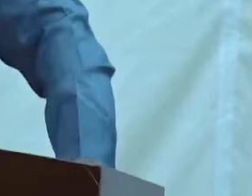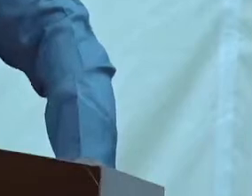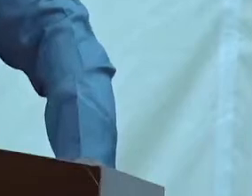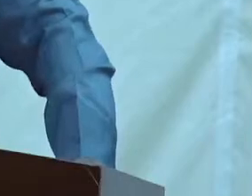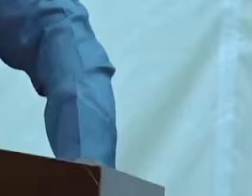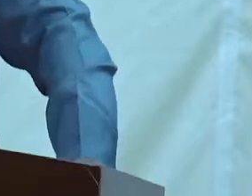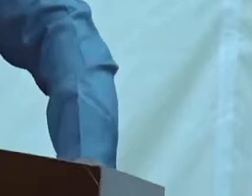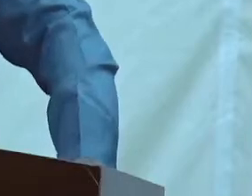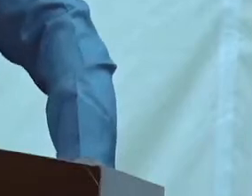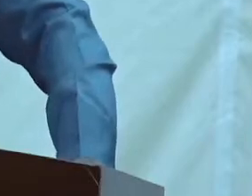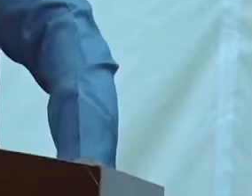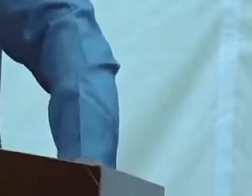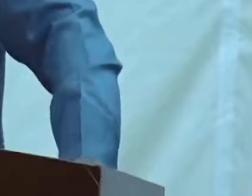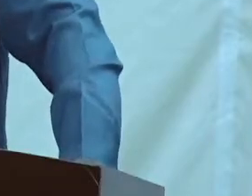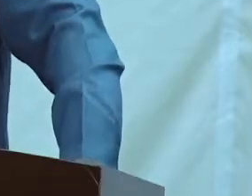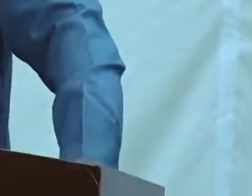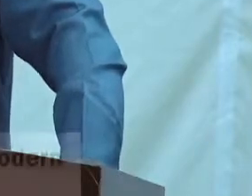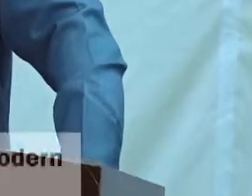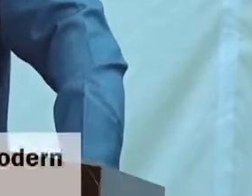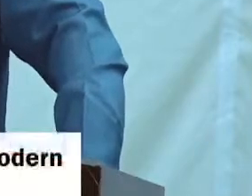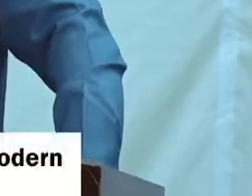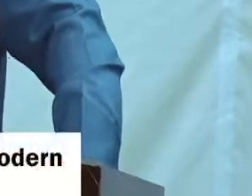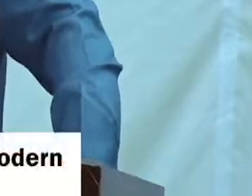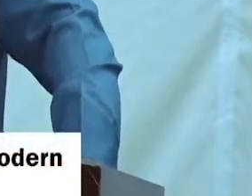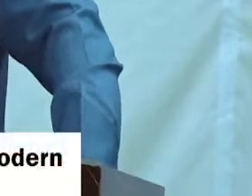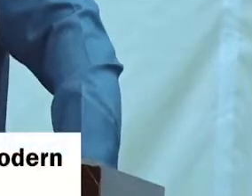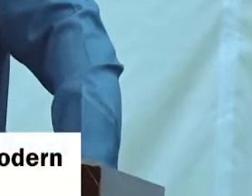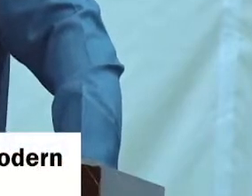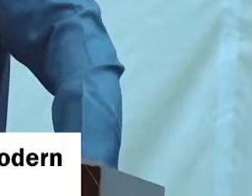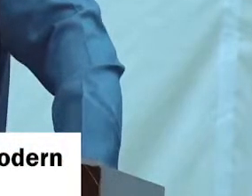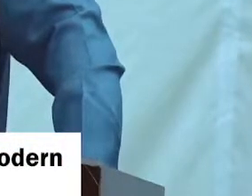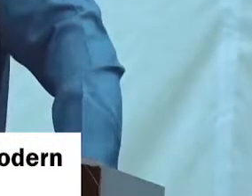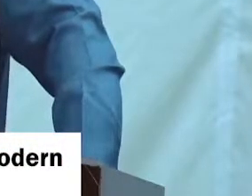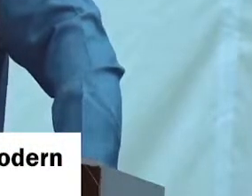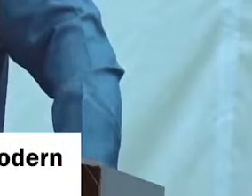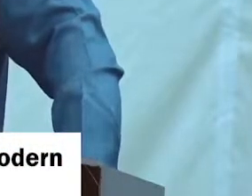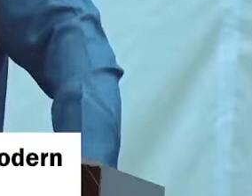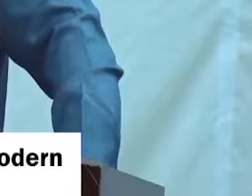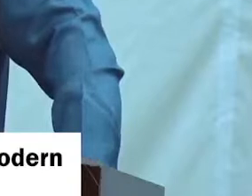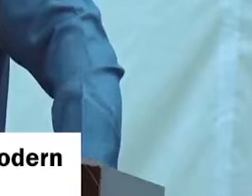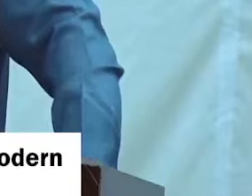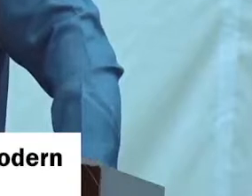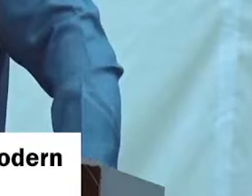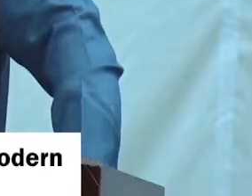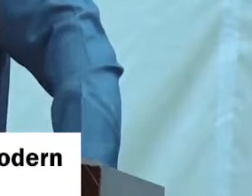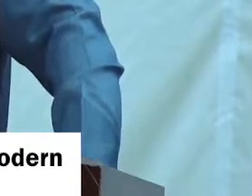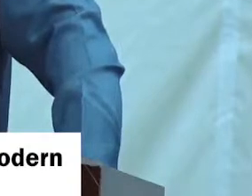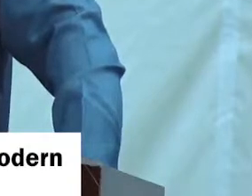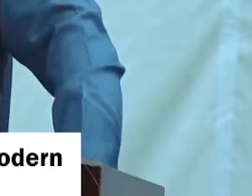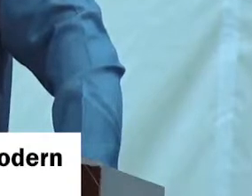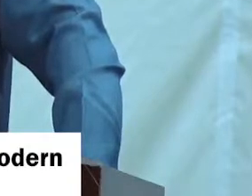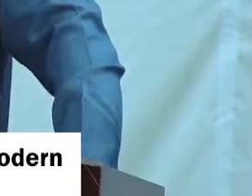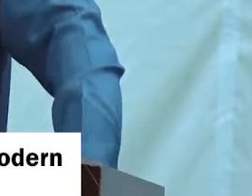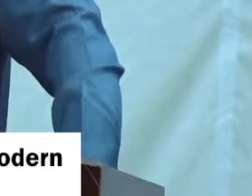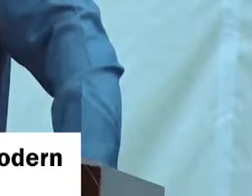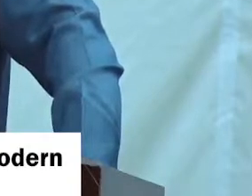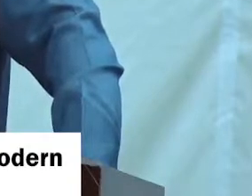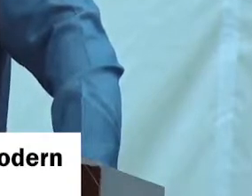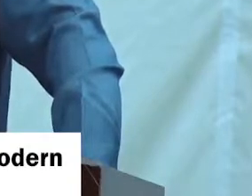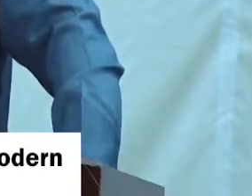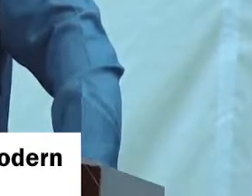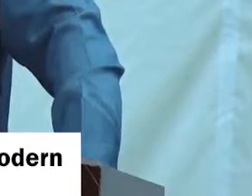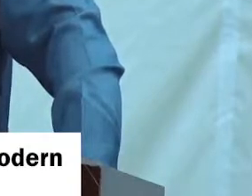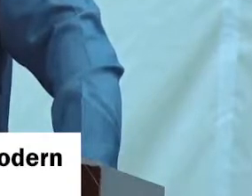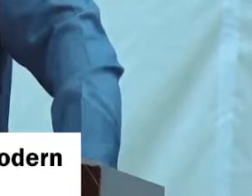culminated in his founding and managing the Media Foundation for West Africa, a press freedom